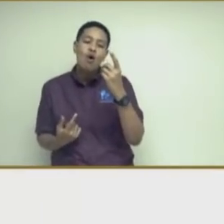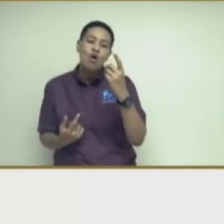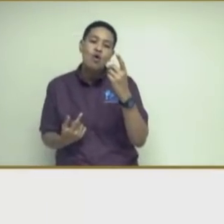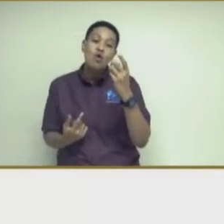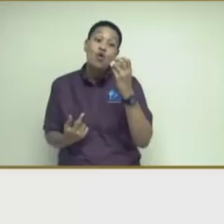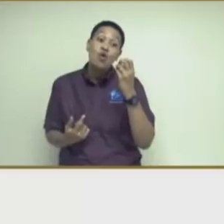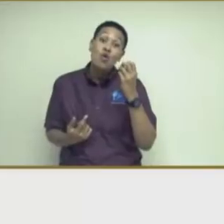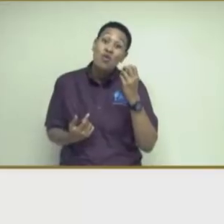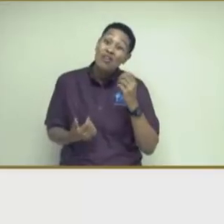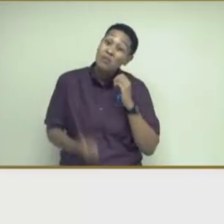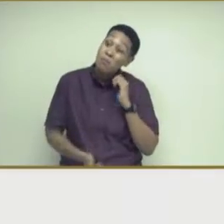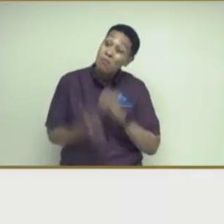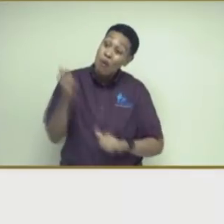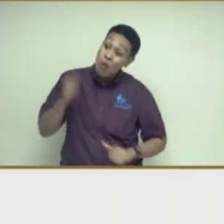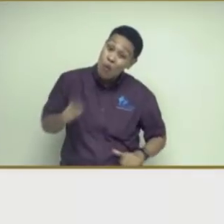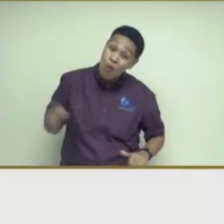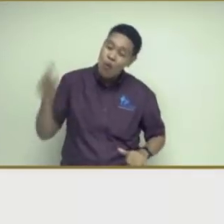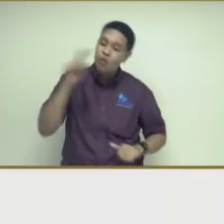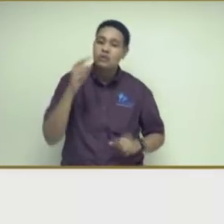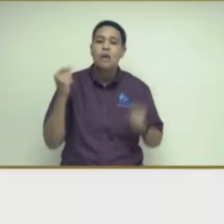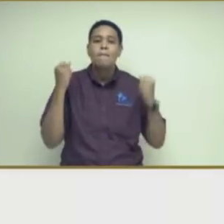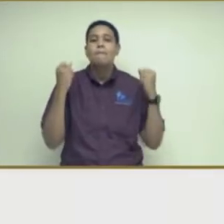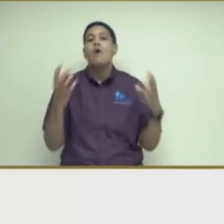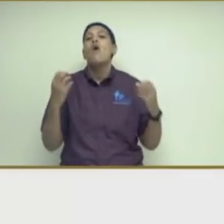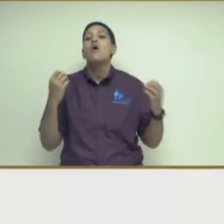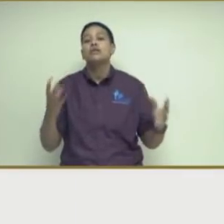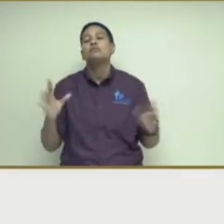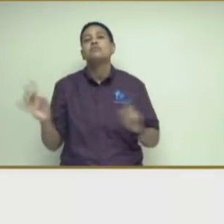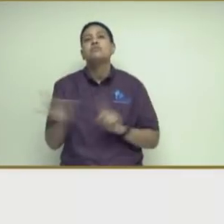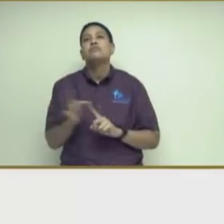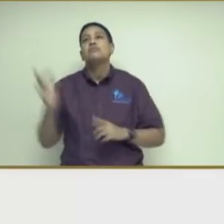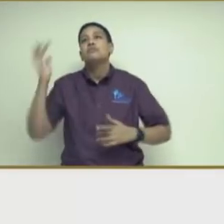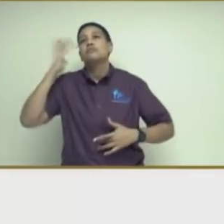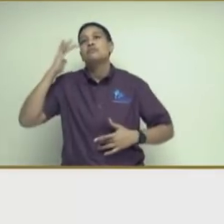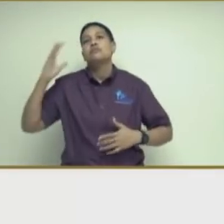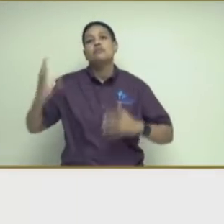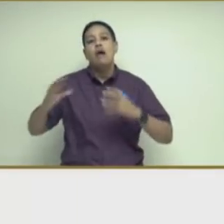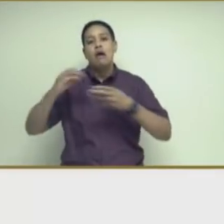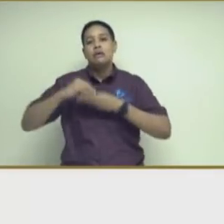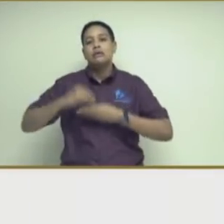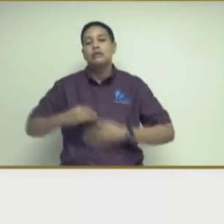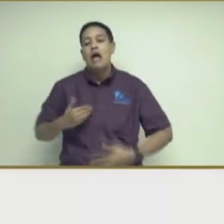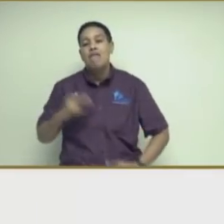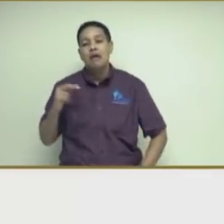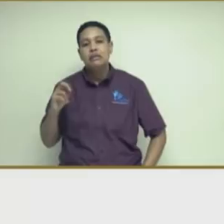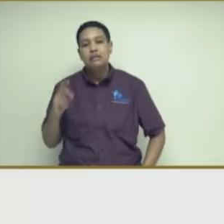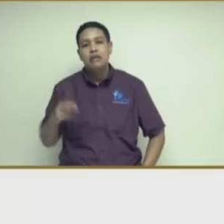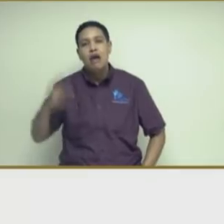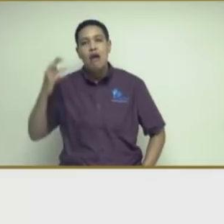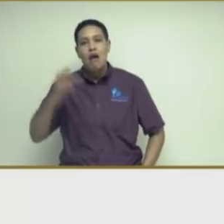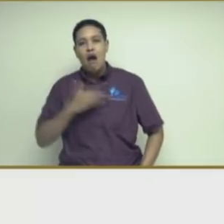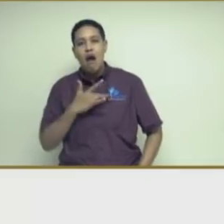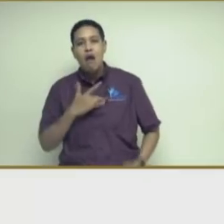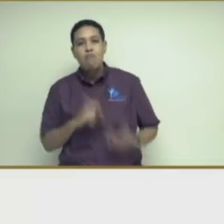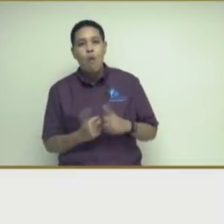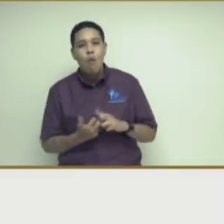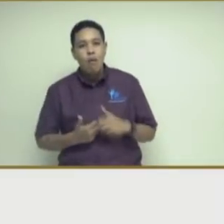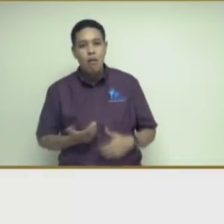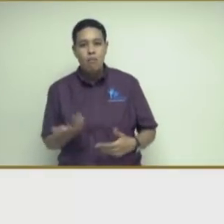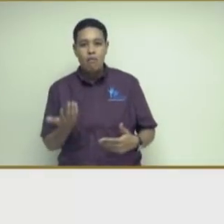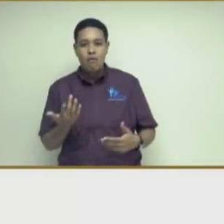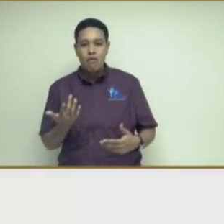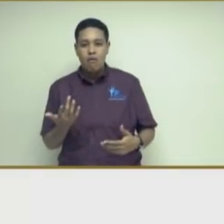in most cases, multiple NCDs. And it